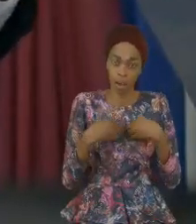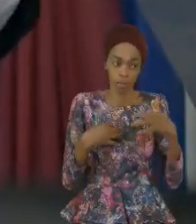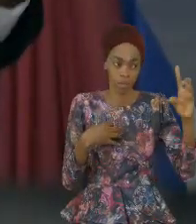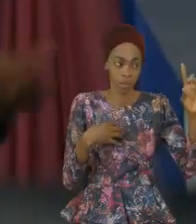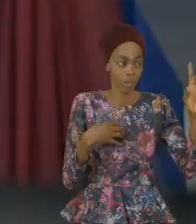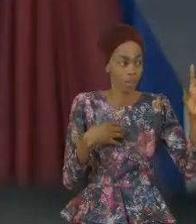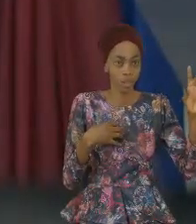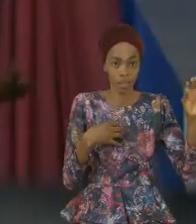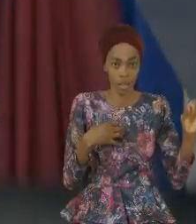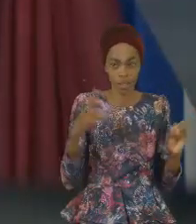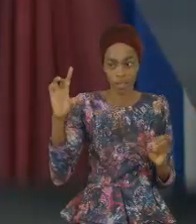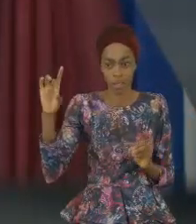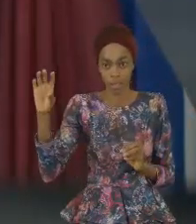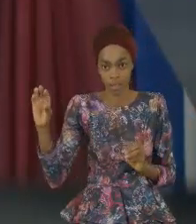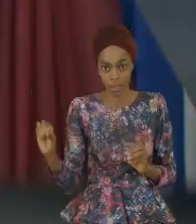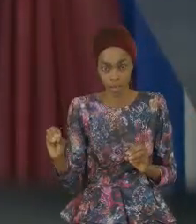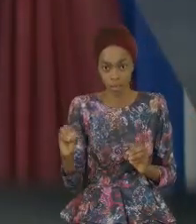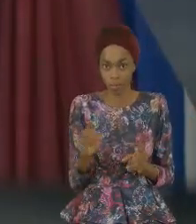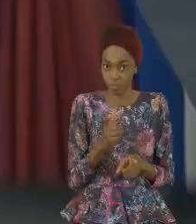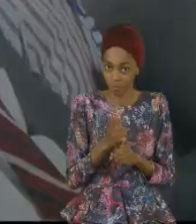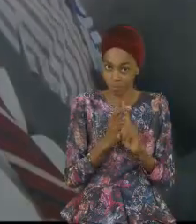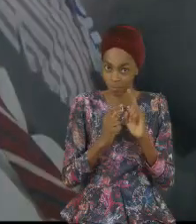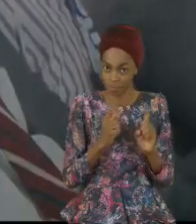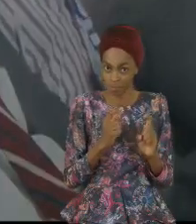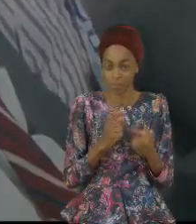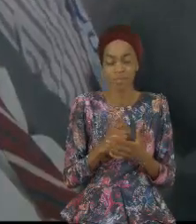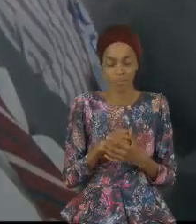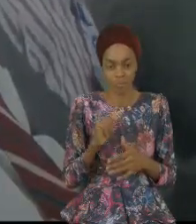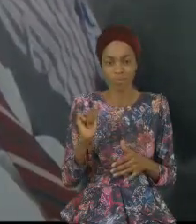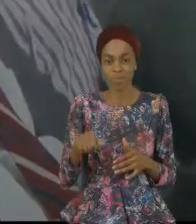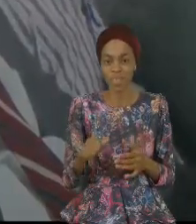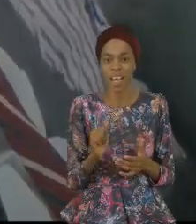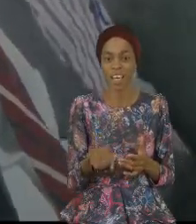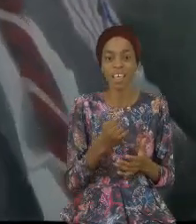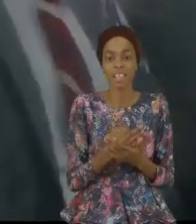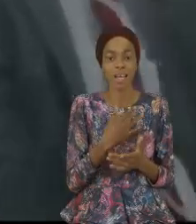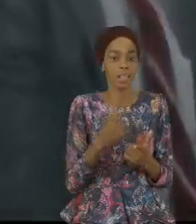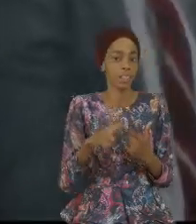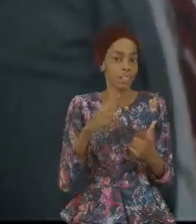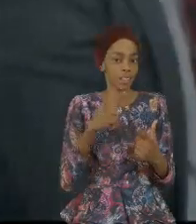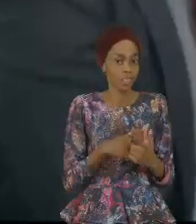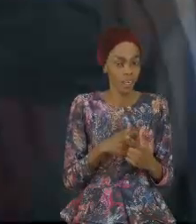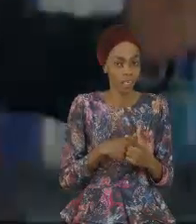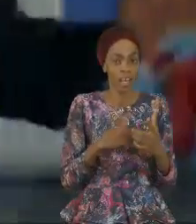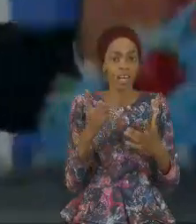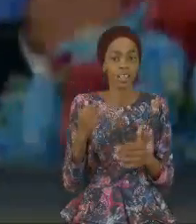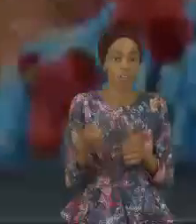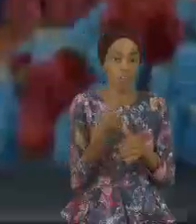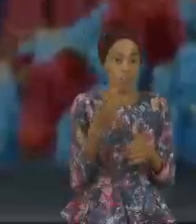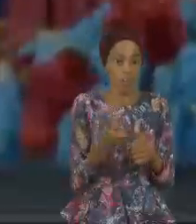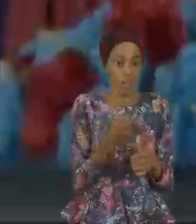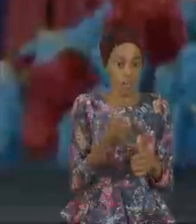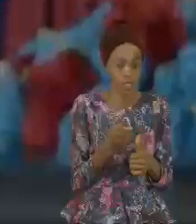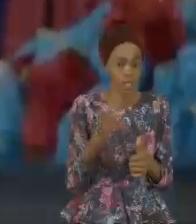right? Yes. I should be. I'm a mathematician. And then the first 30